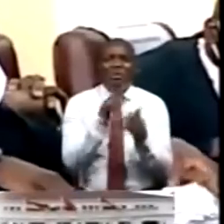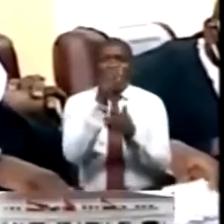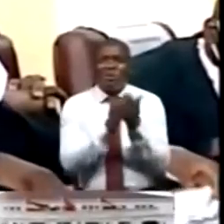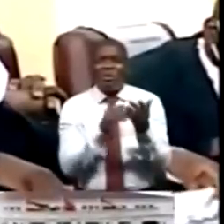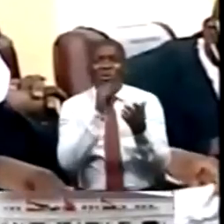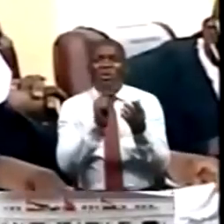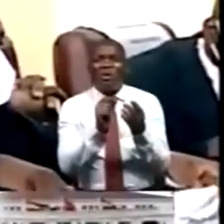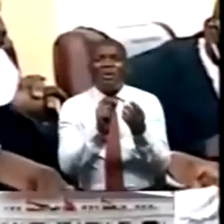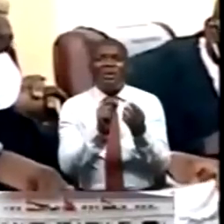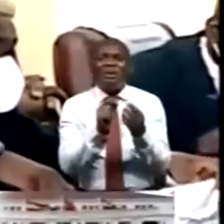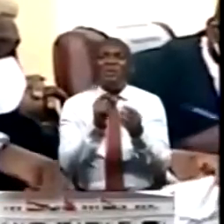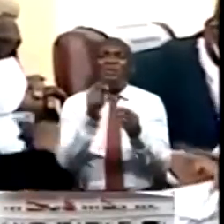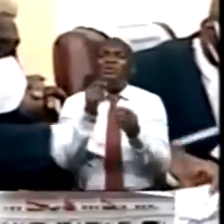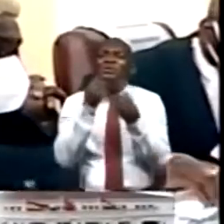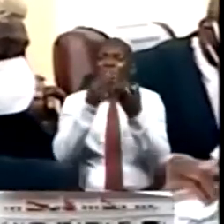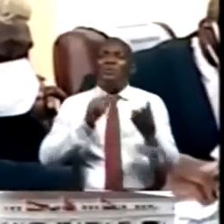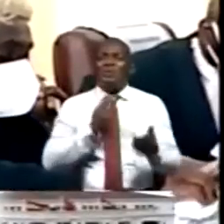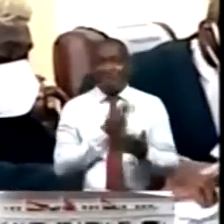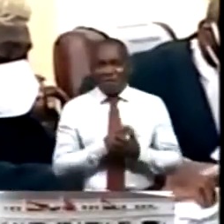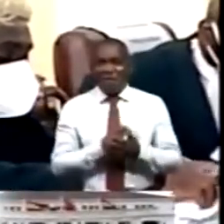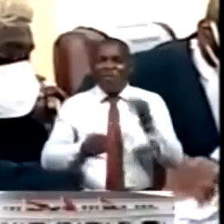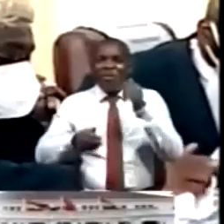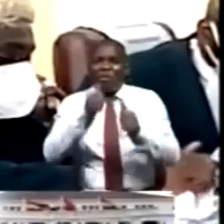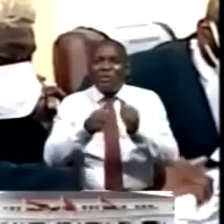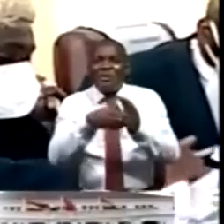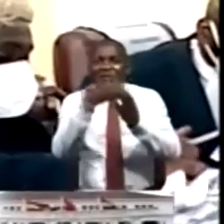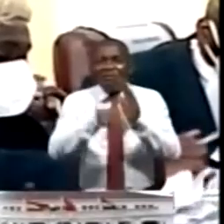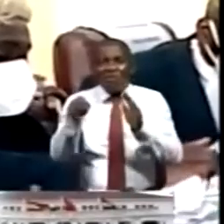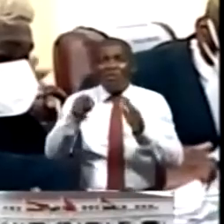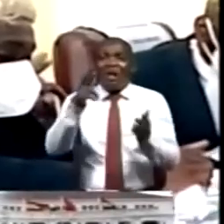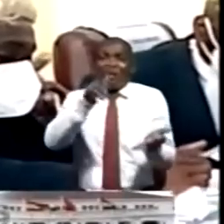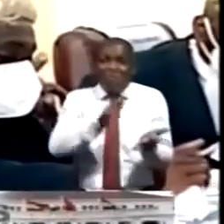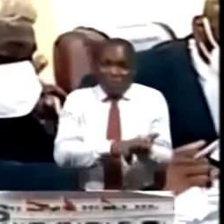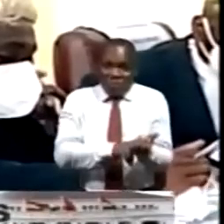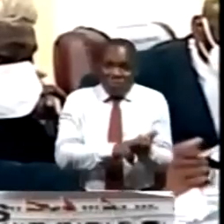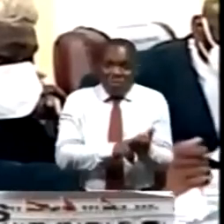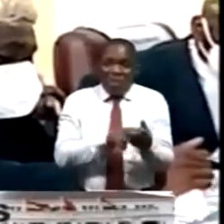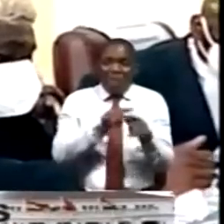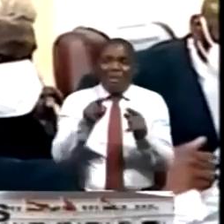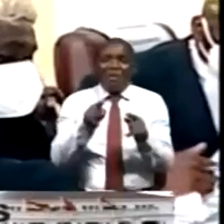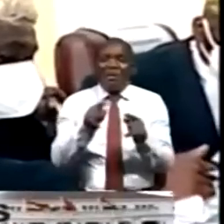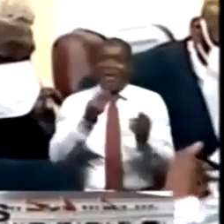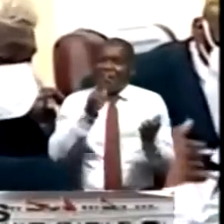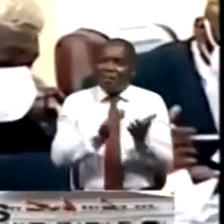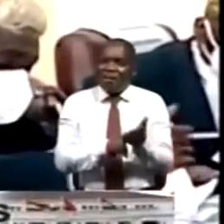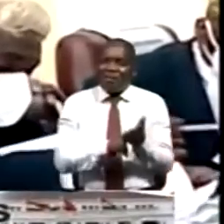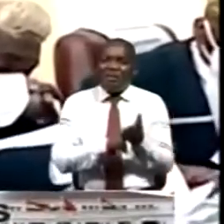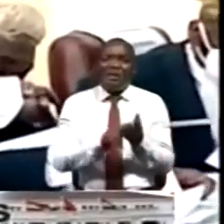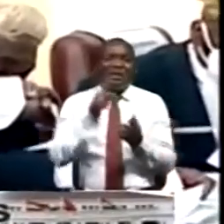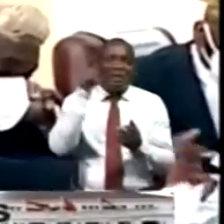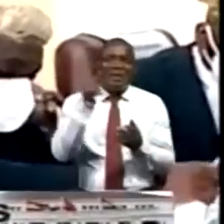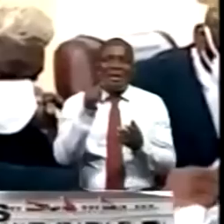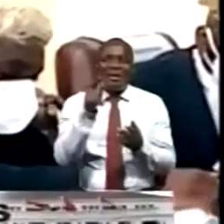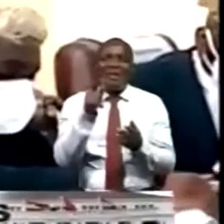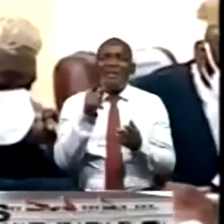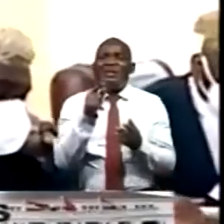put the spokesperson. So tell the court, which form did you certify that you were satisfied with, and which forms